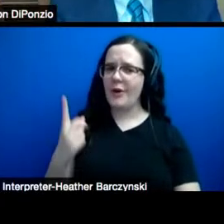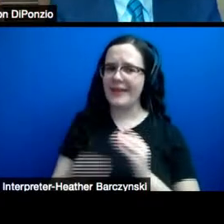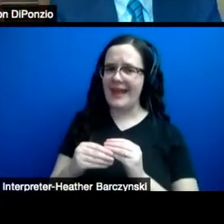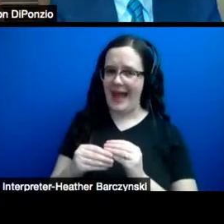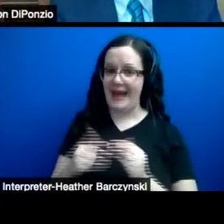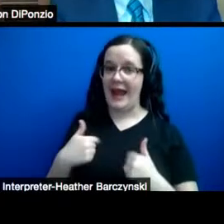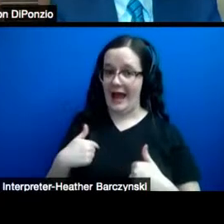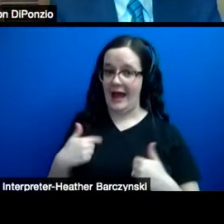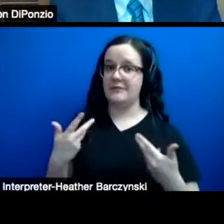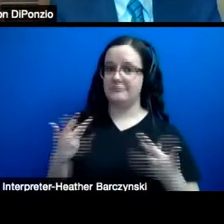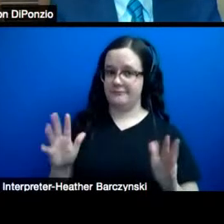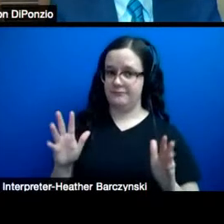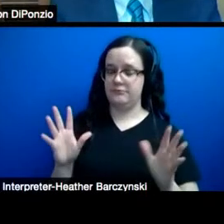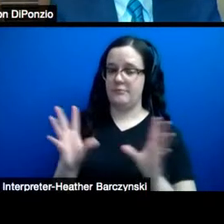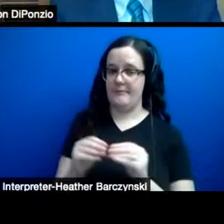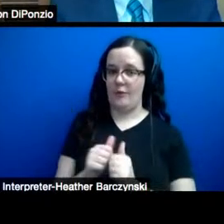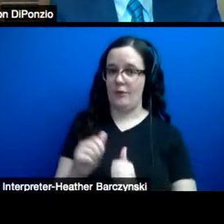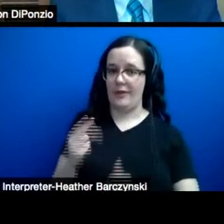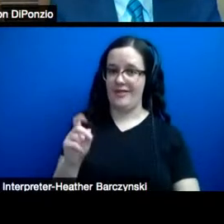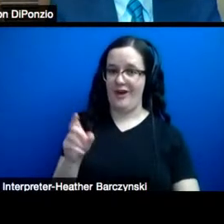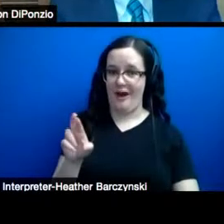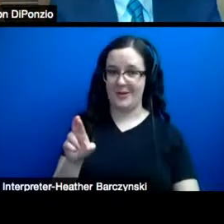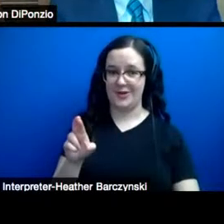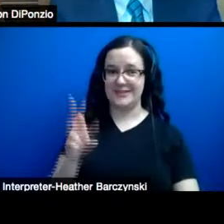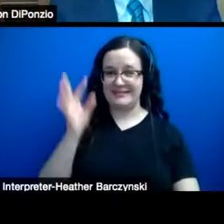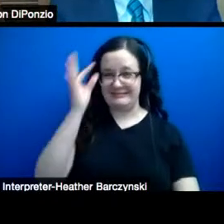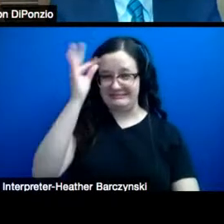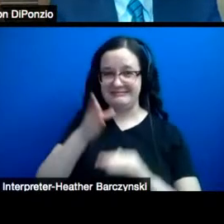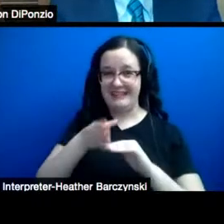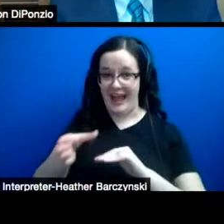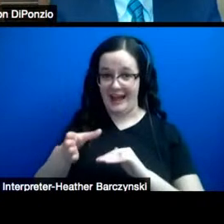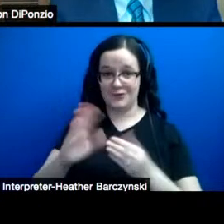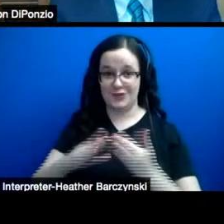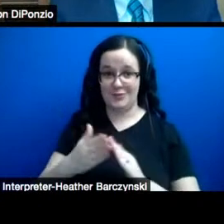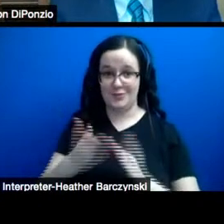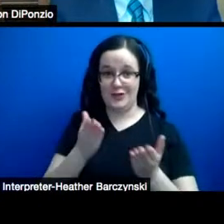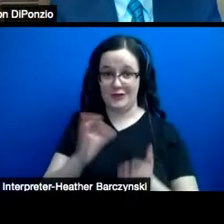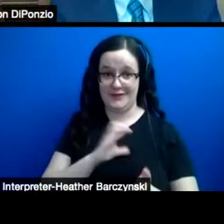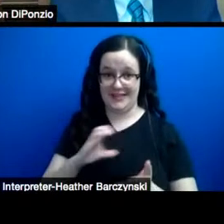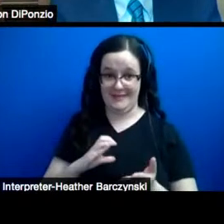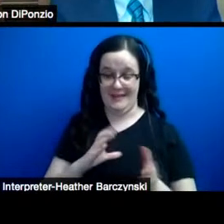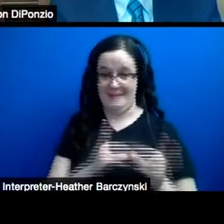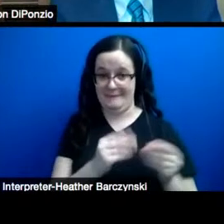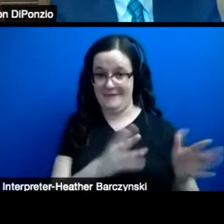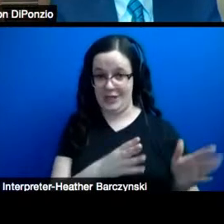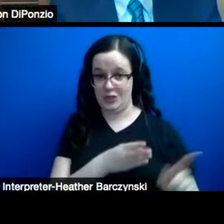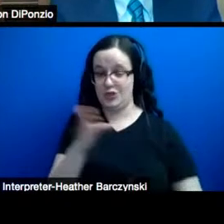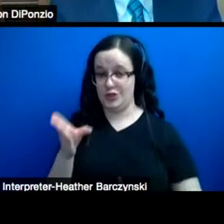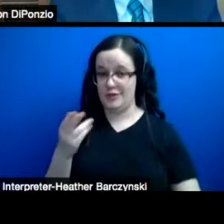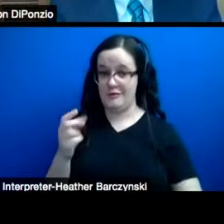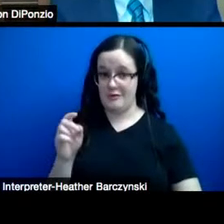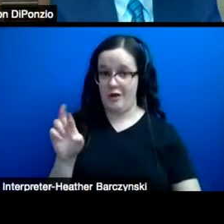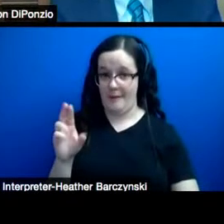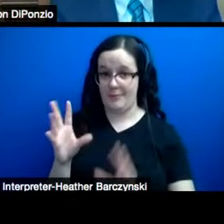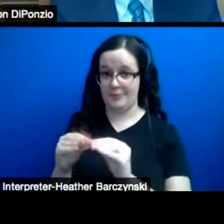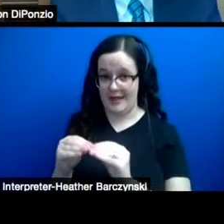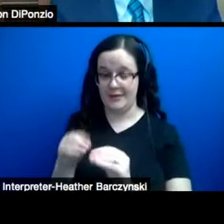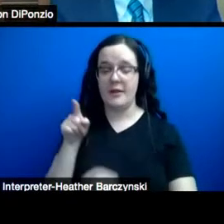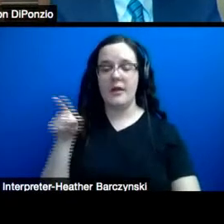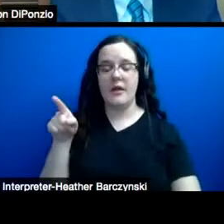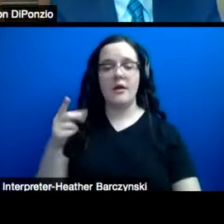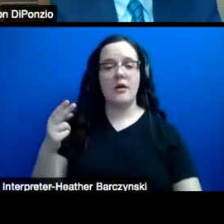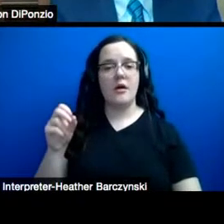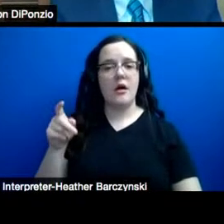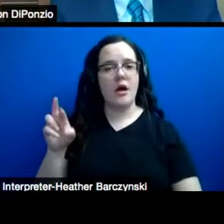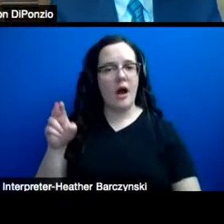meet with Hopper just after the Community Services Committee. Hopper is focused